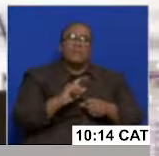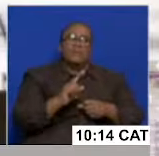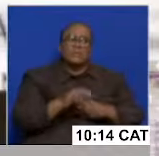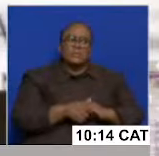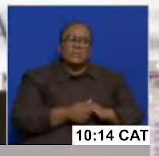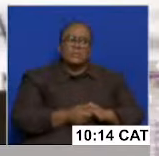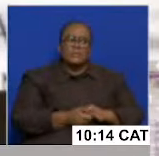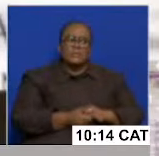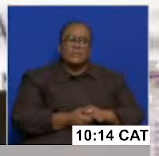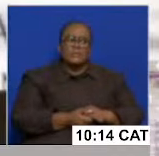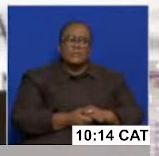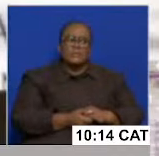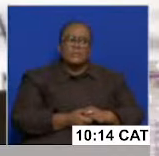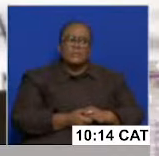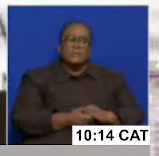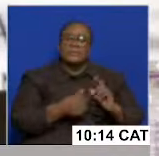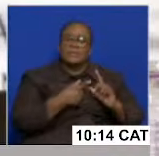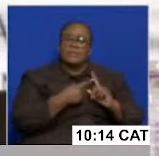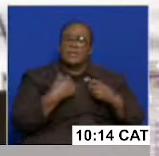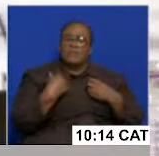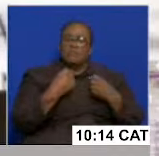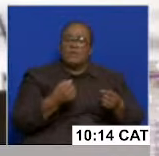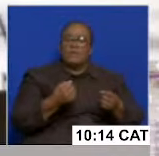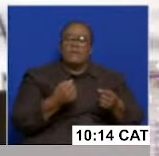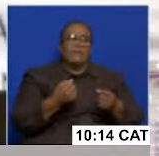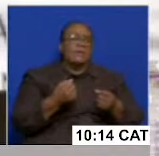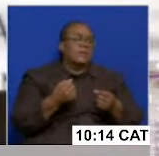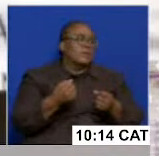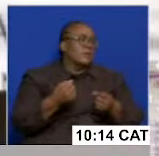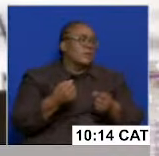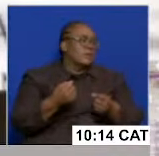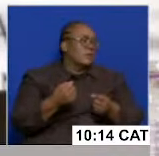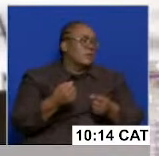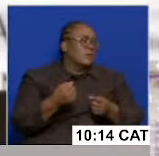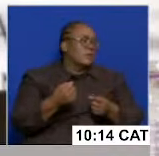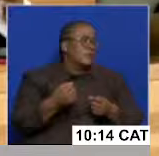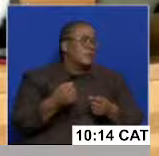He was driving a white RAV4 Toyota.